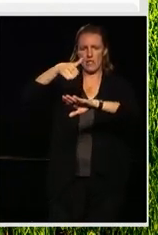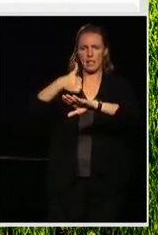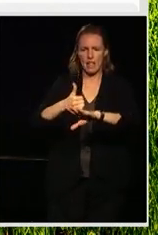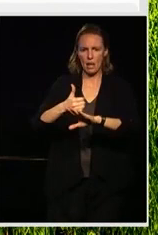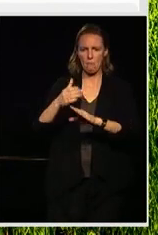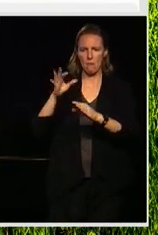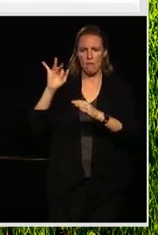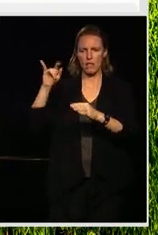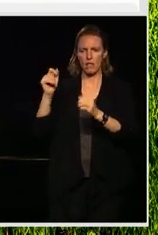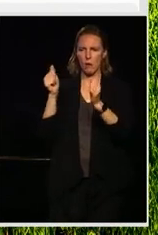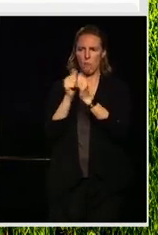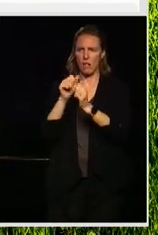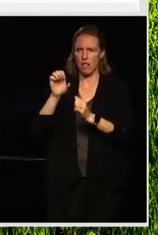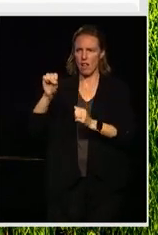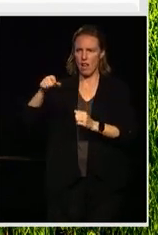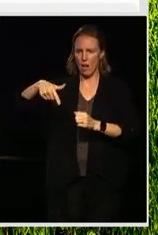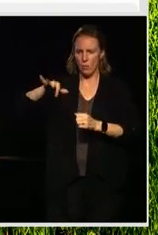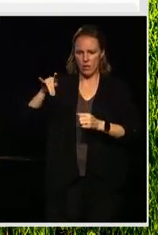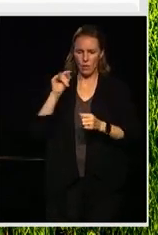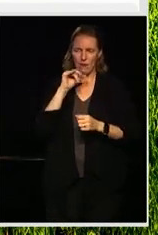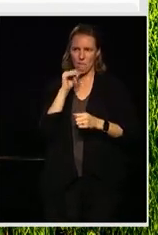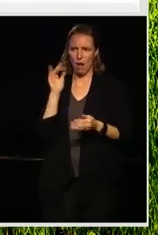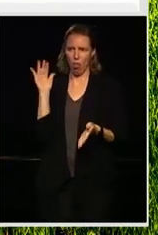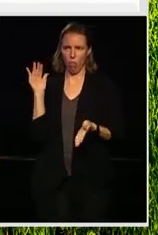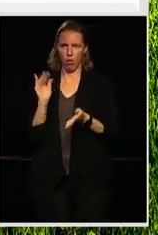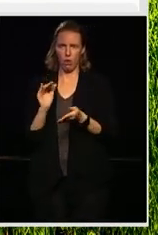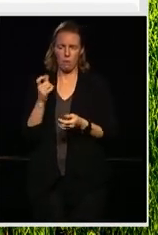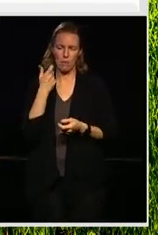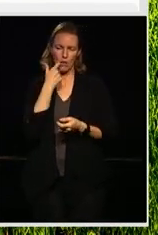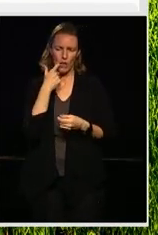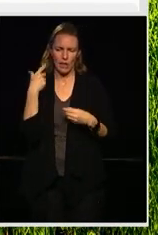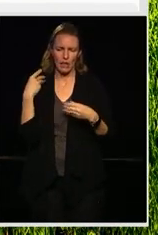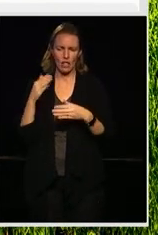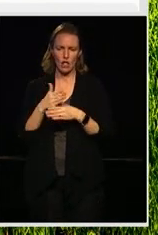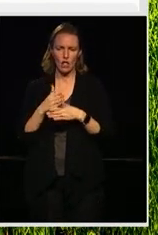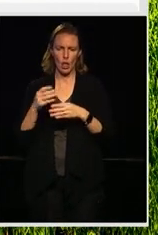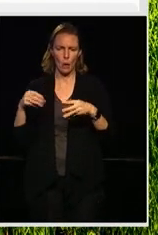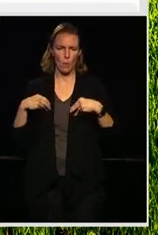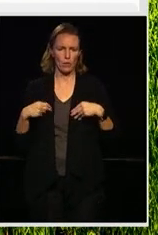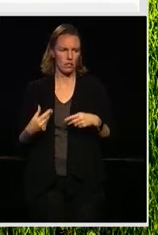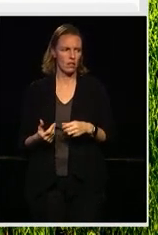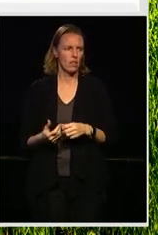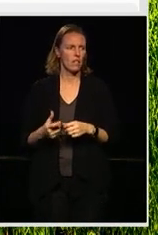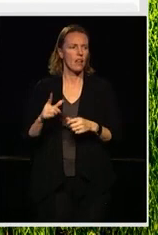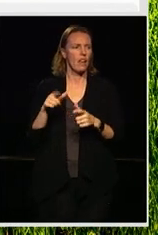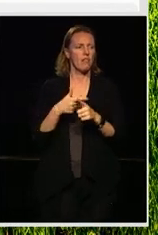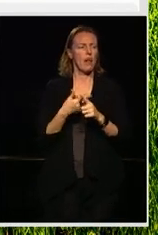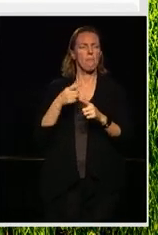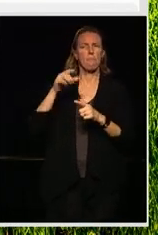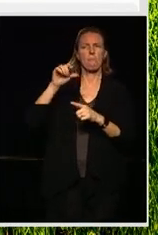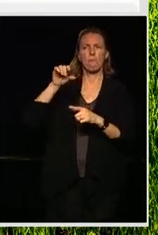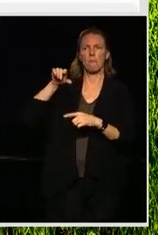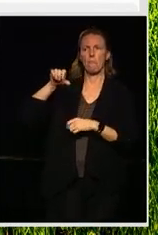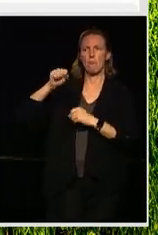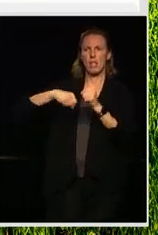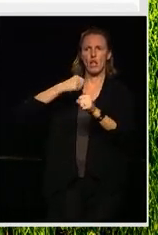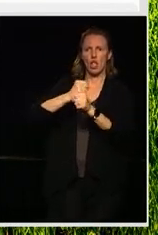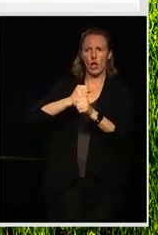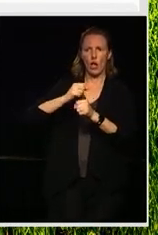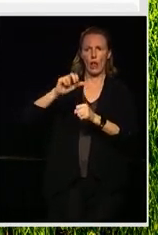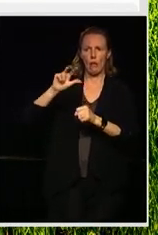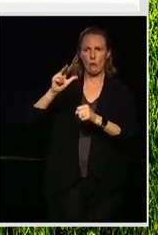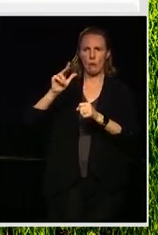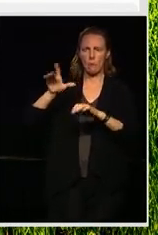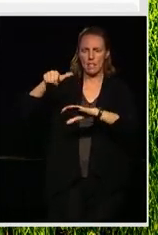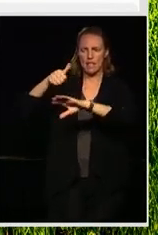facility with equity. So I'm not diluting my current shareholders. Then the idea would be in year 3, we're going to set up Hempwood